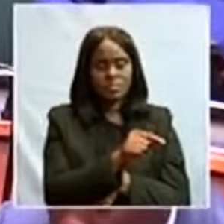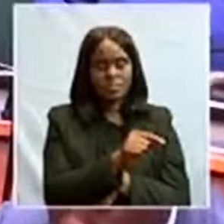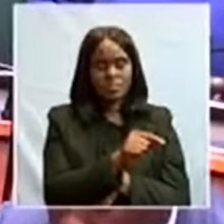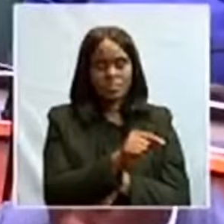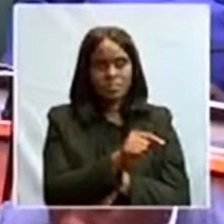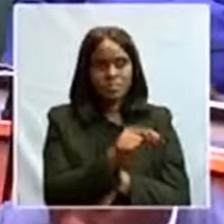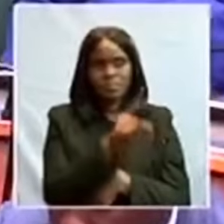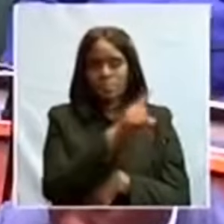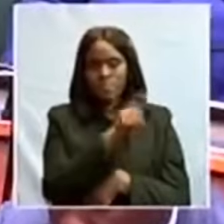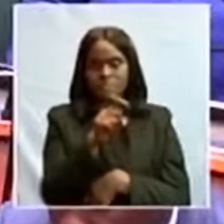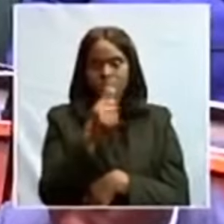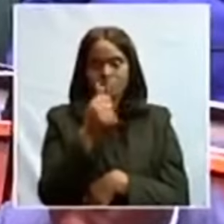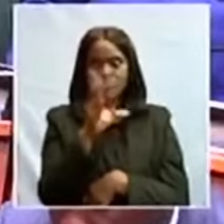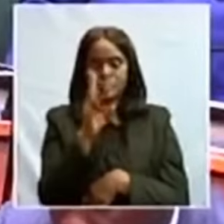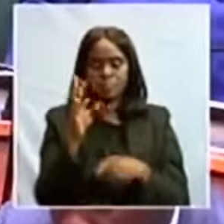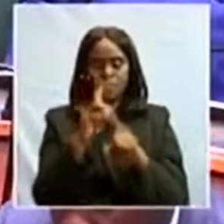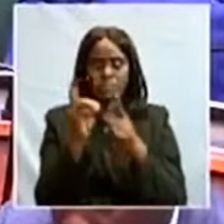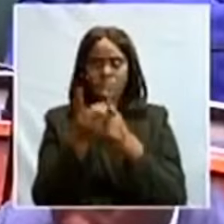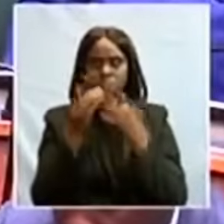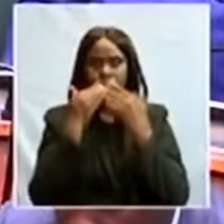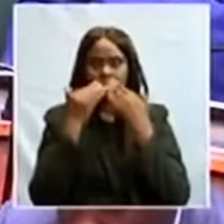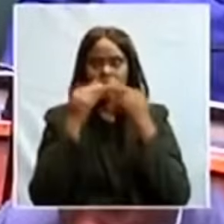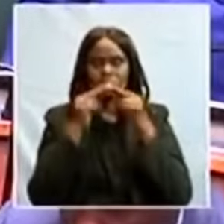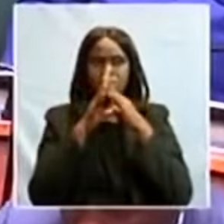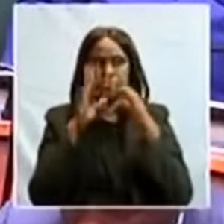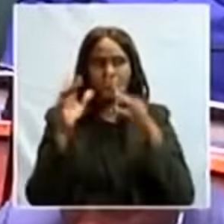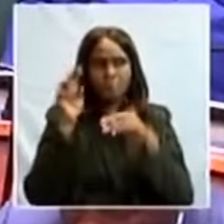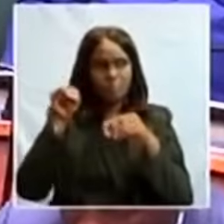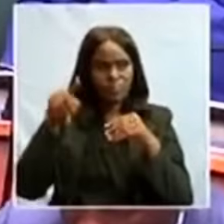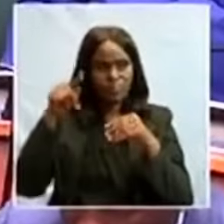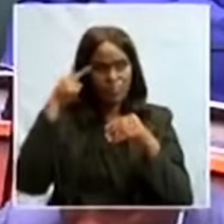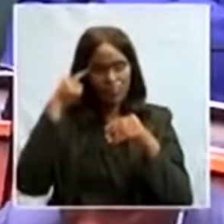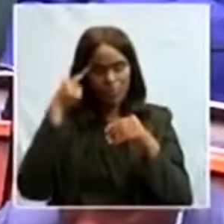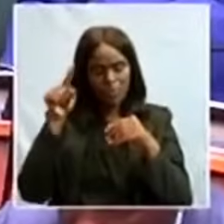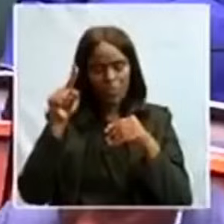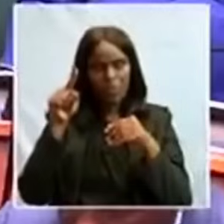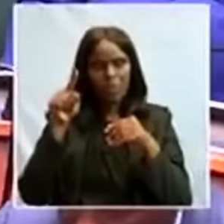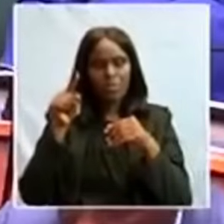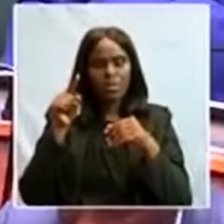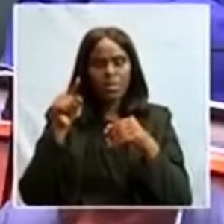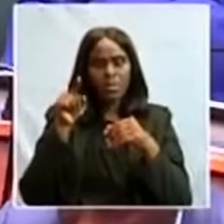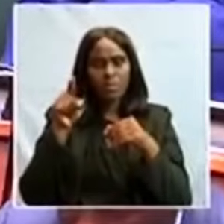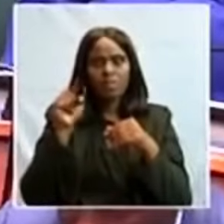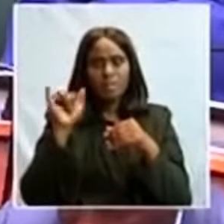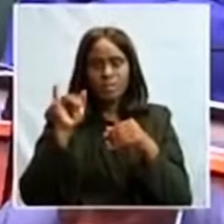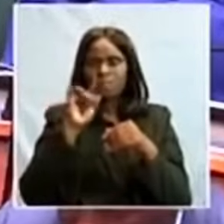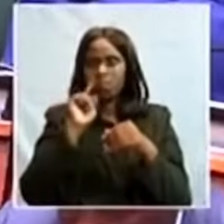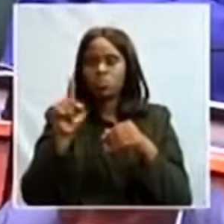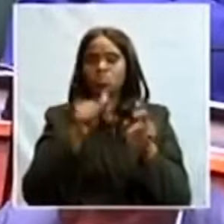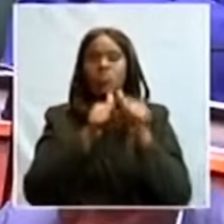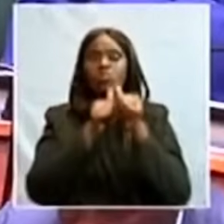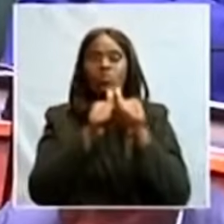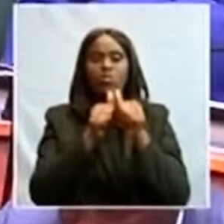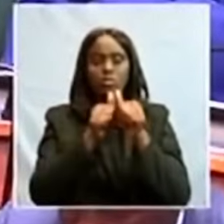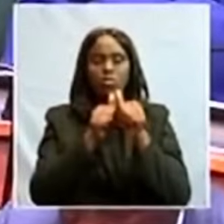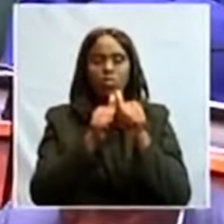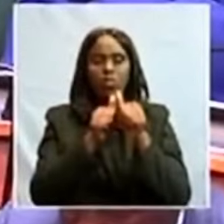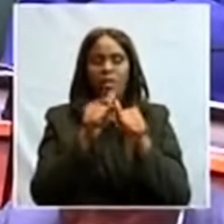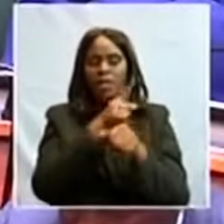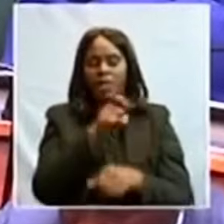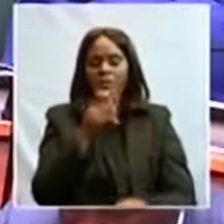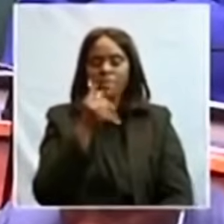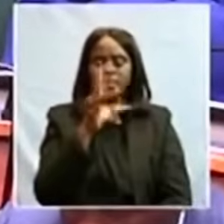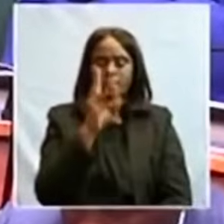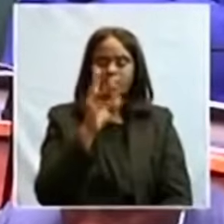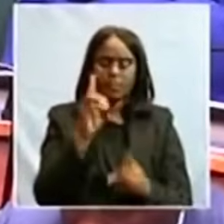sorry, 116 districts. So yeah, thank you very much, Honorable Member, for. So you are really following.